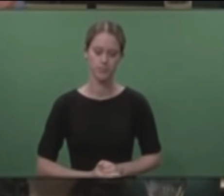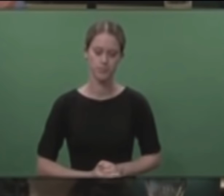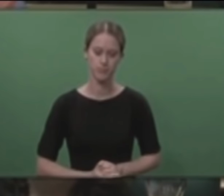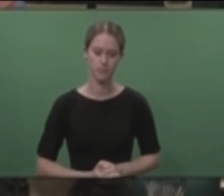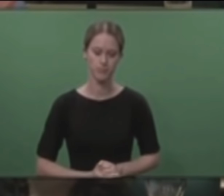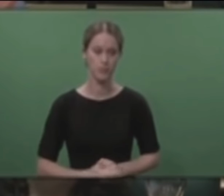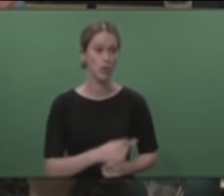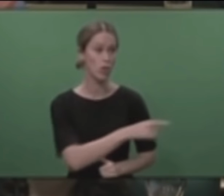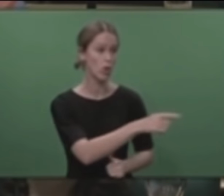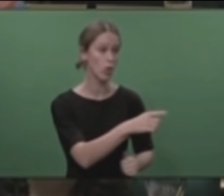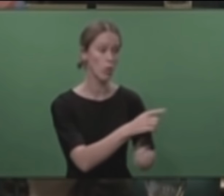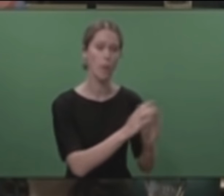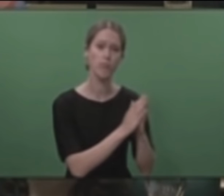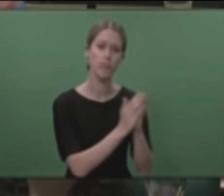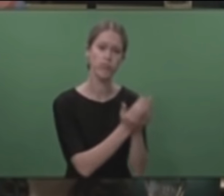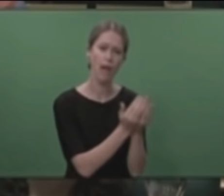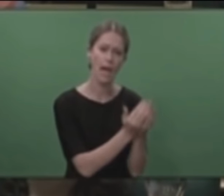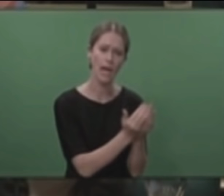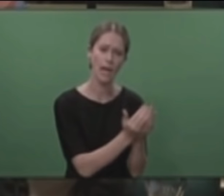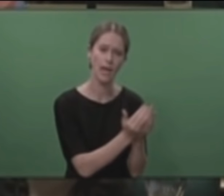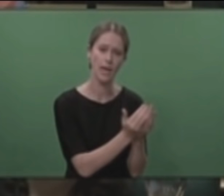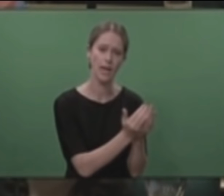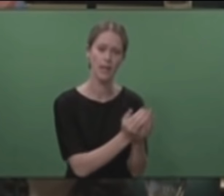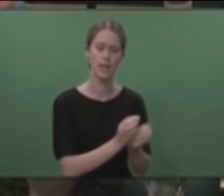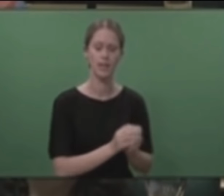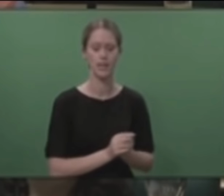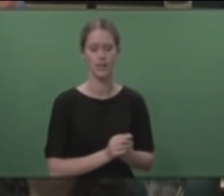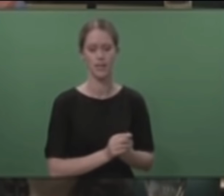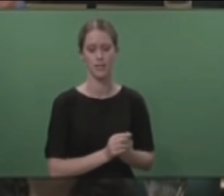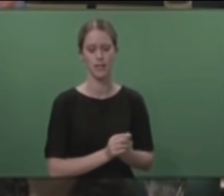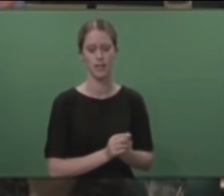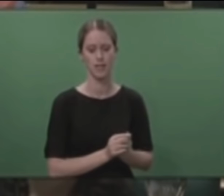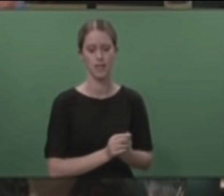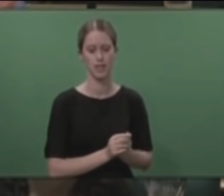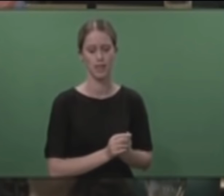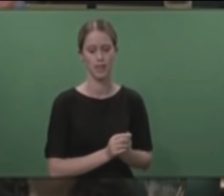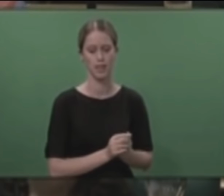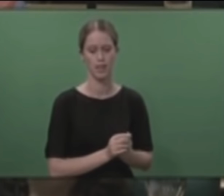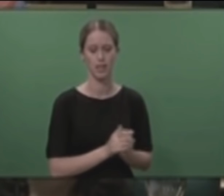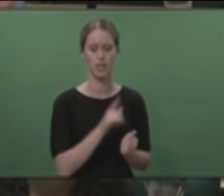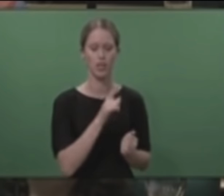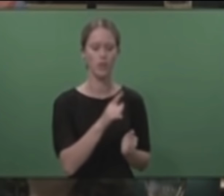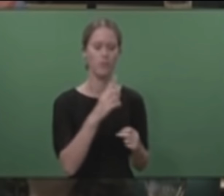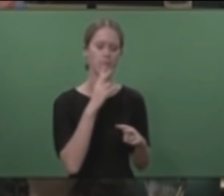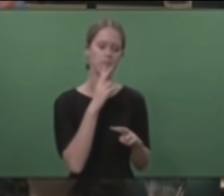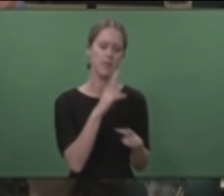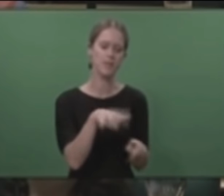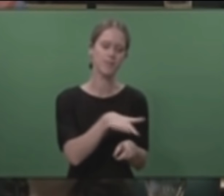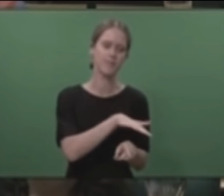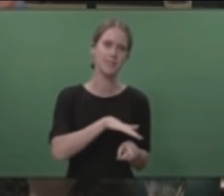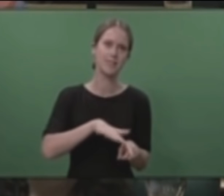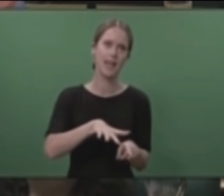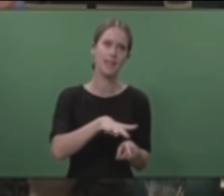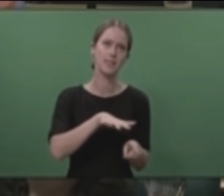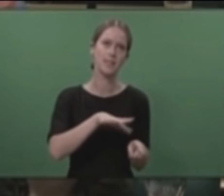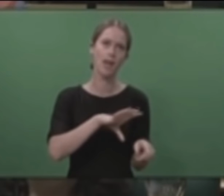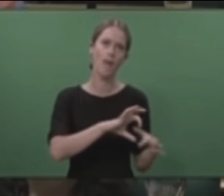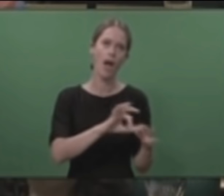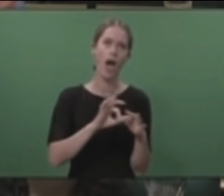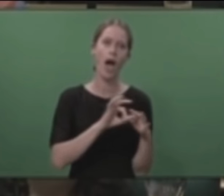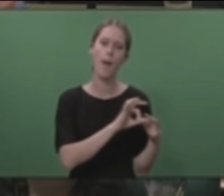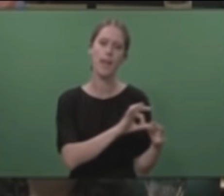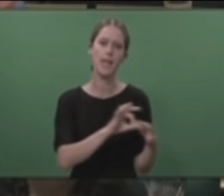You were praying. You were in the most profoundly peaceful state of harmony